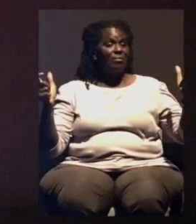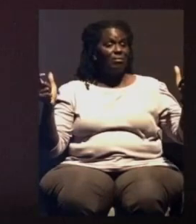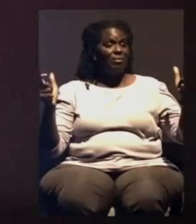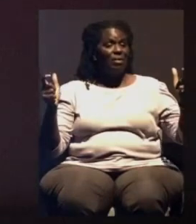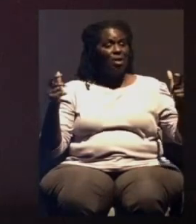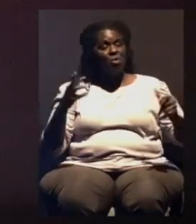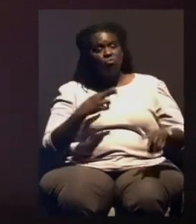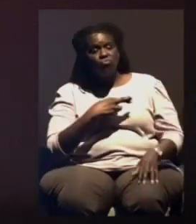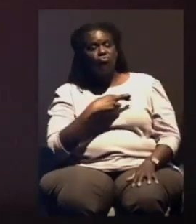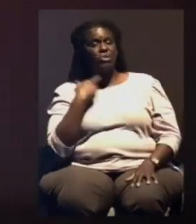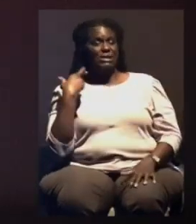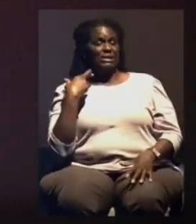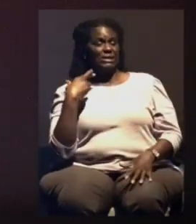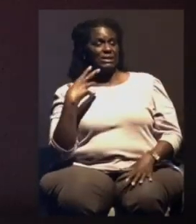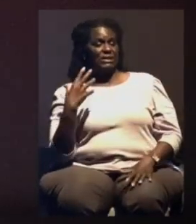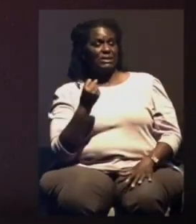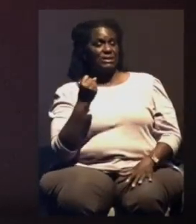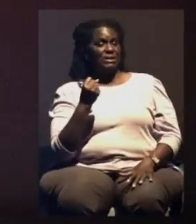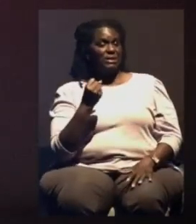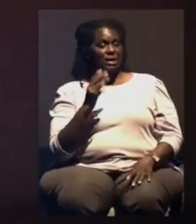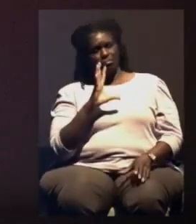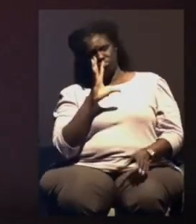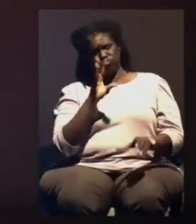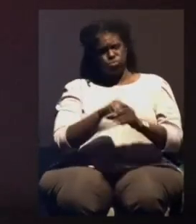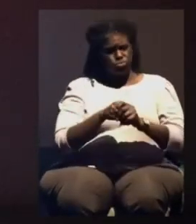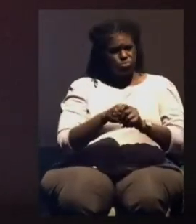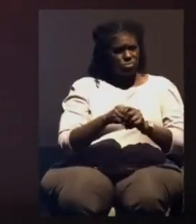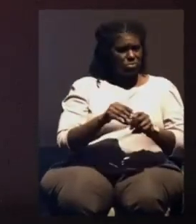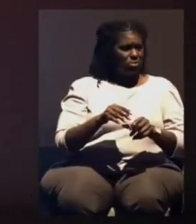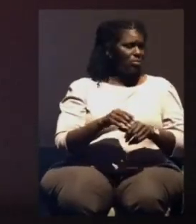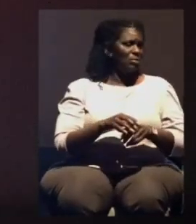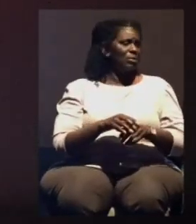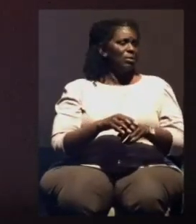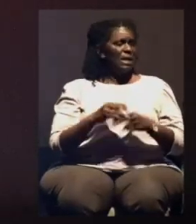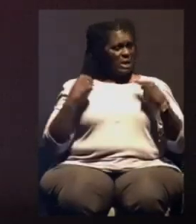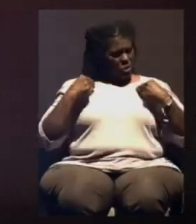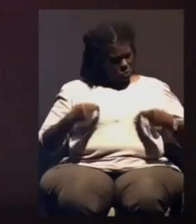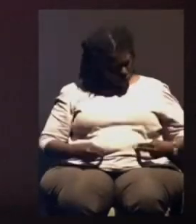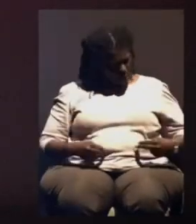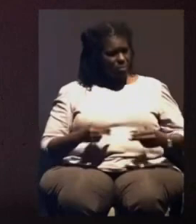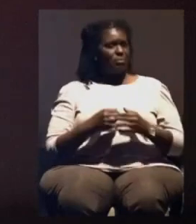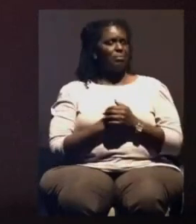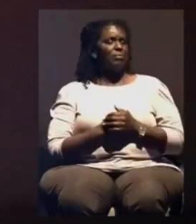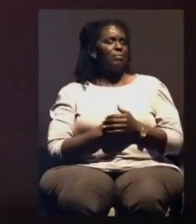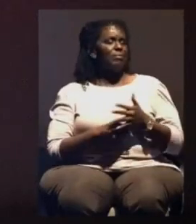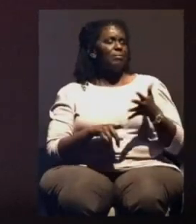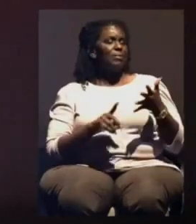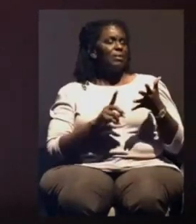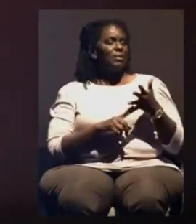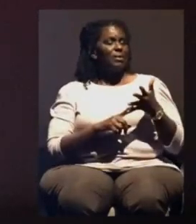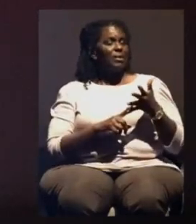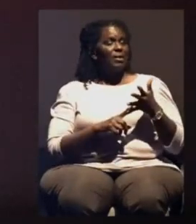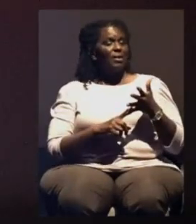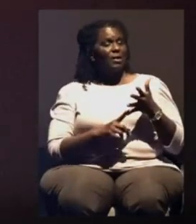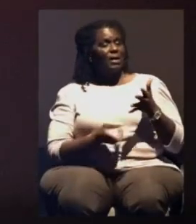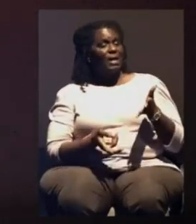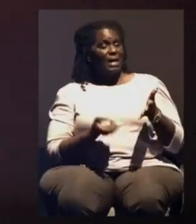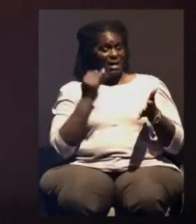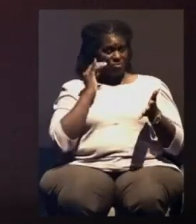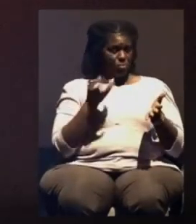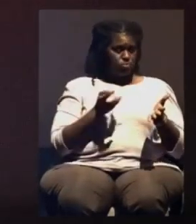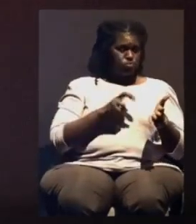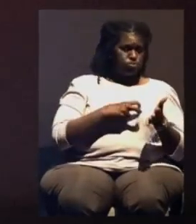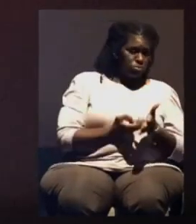Take a risk. Be all in. Be human. Get back up if you fall